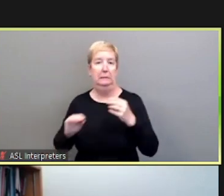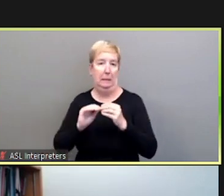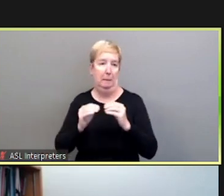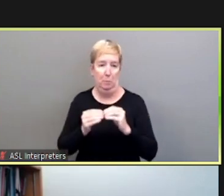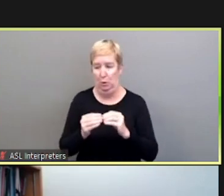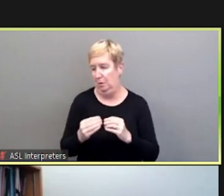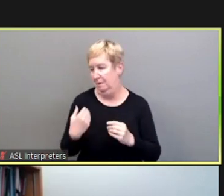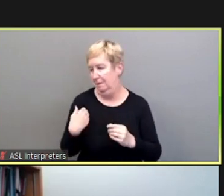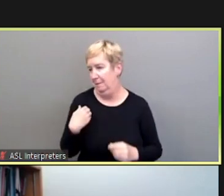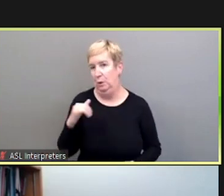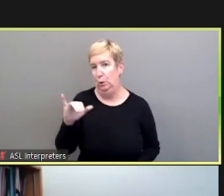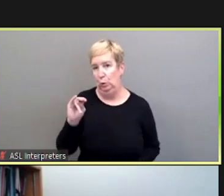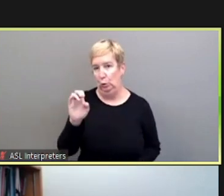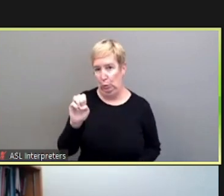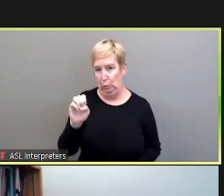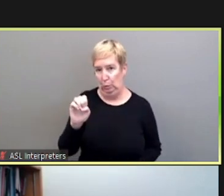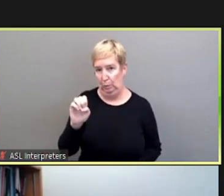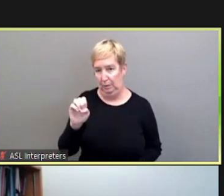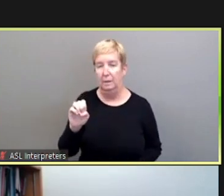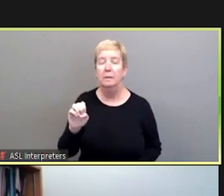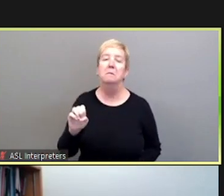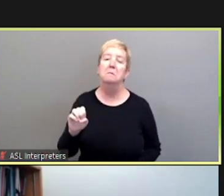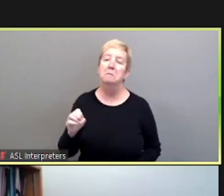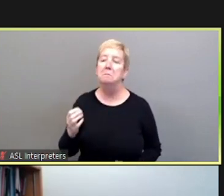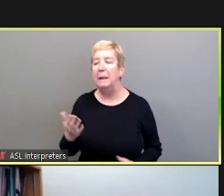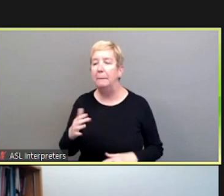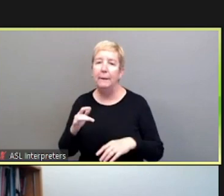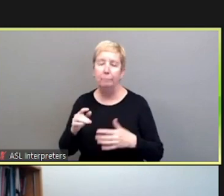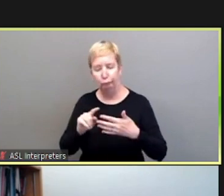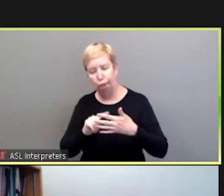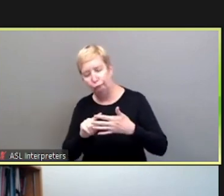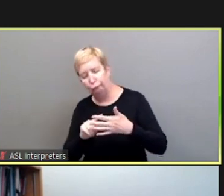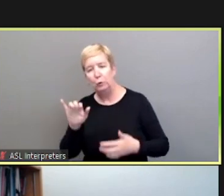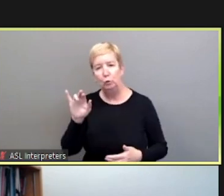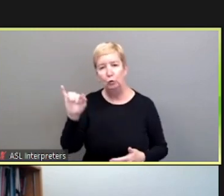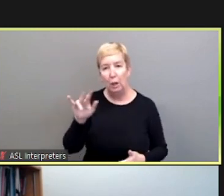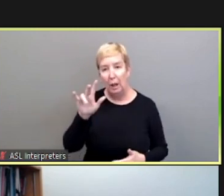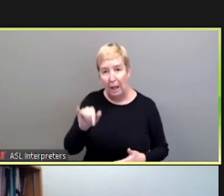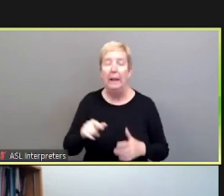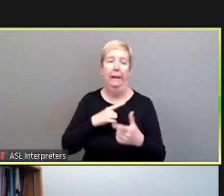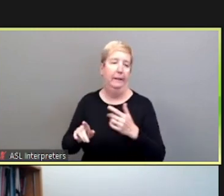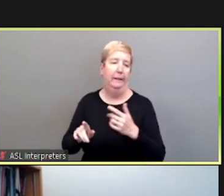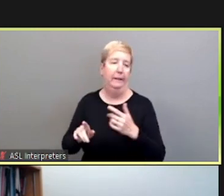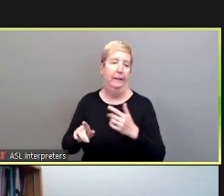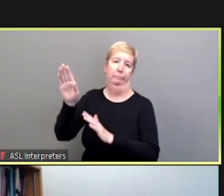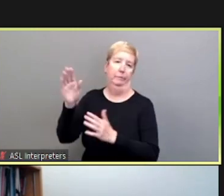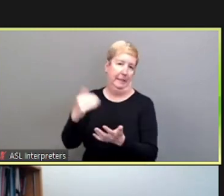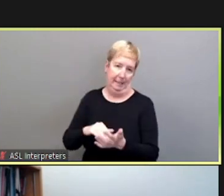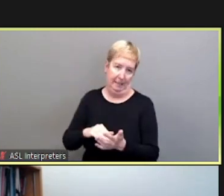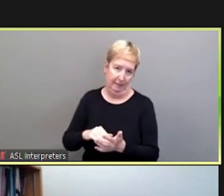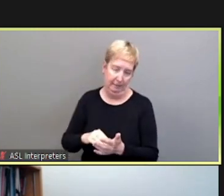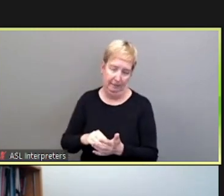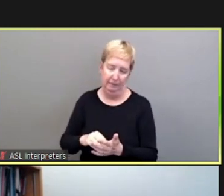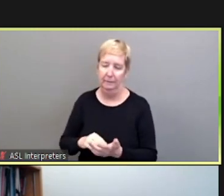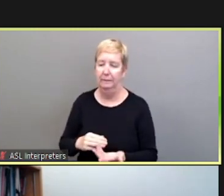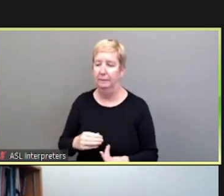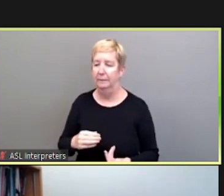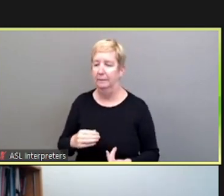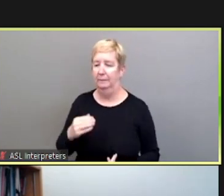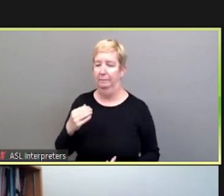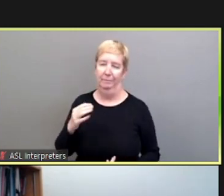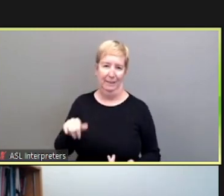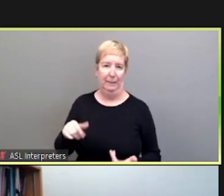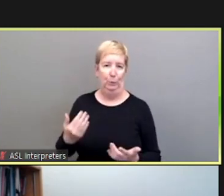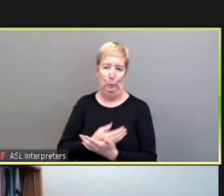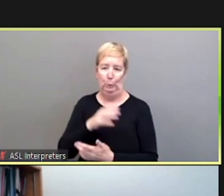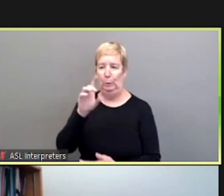of June, beginning of July. And then they really took off with this surge, which